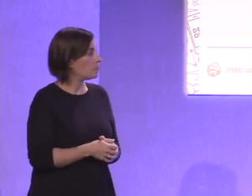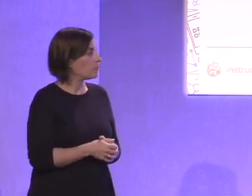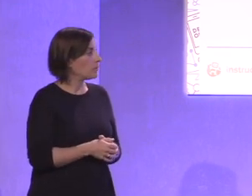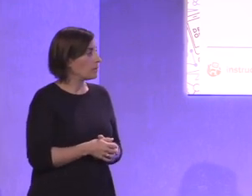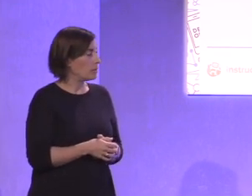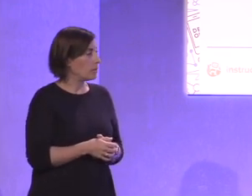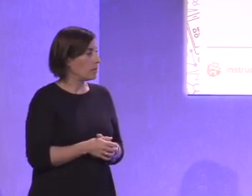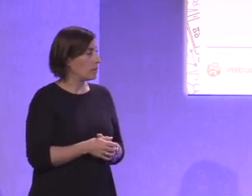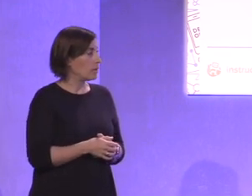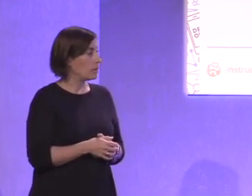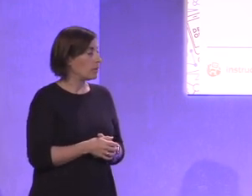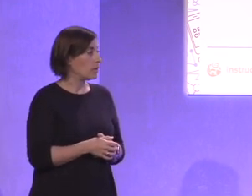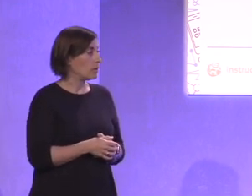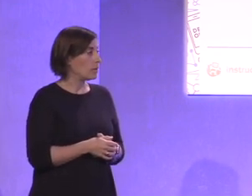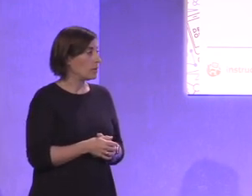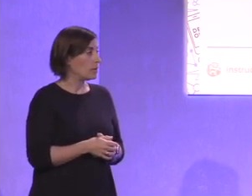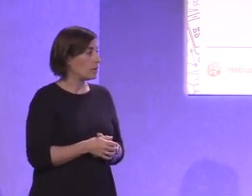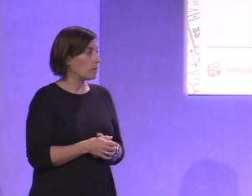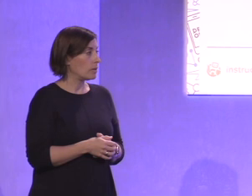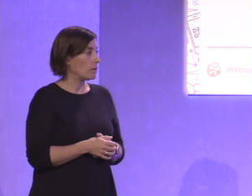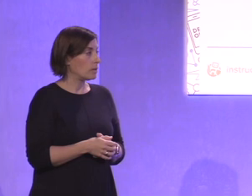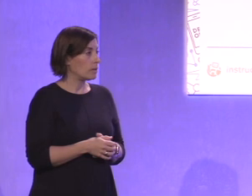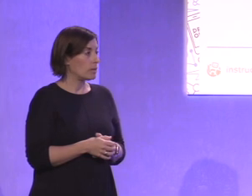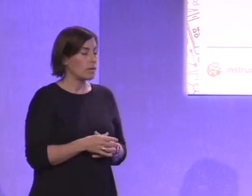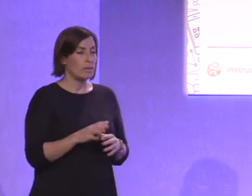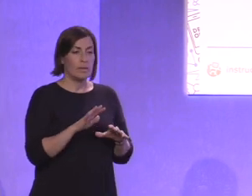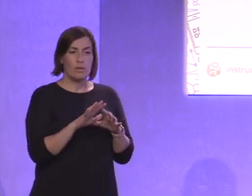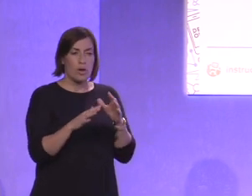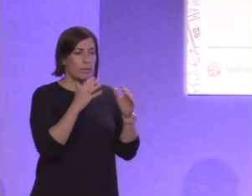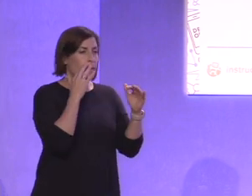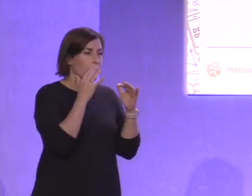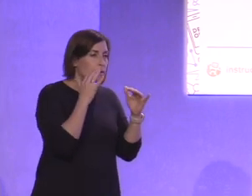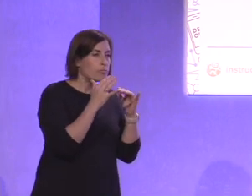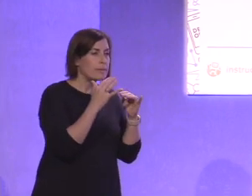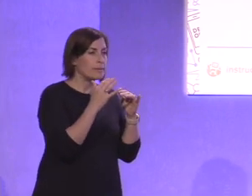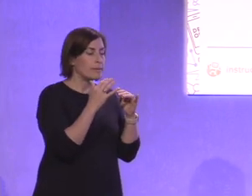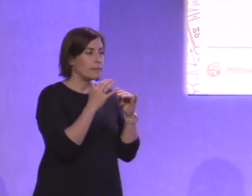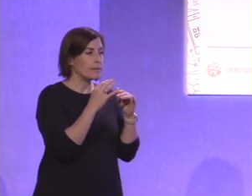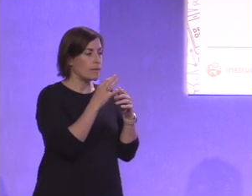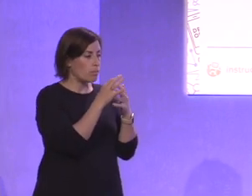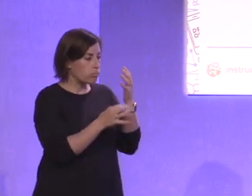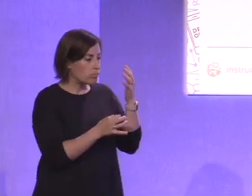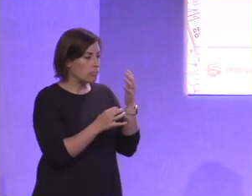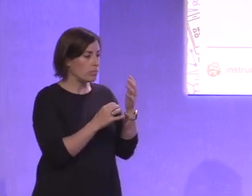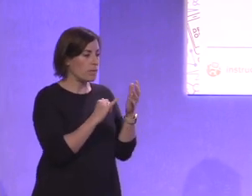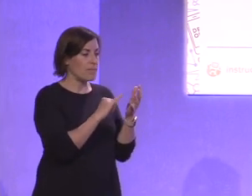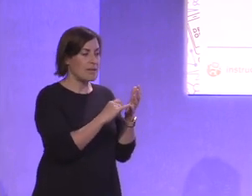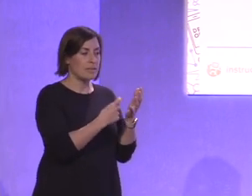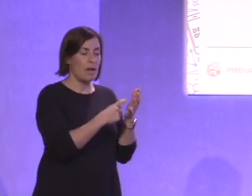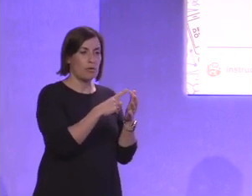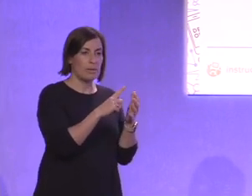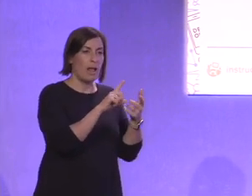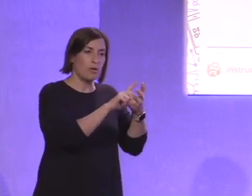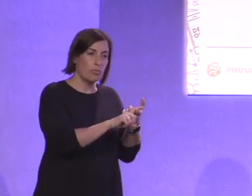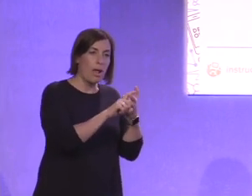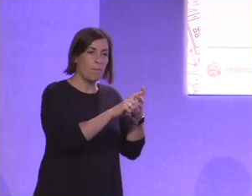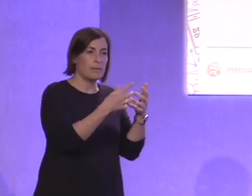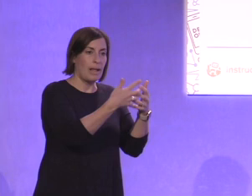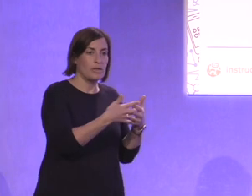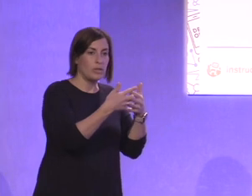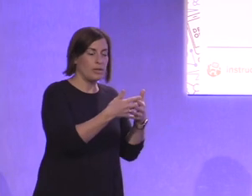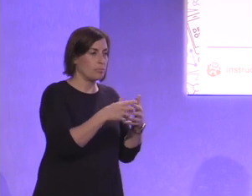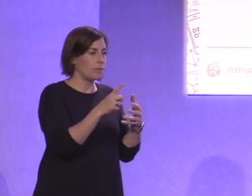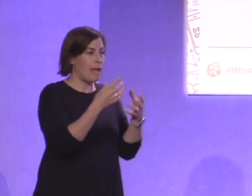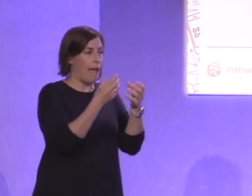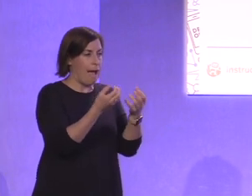not cover so much of the fundamentals or the theory of software reliability engineering. There is so much out there